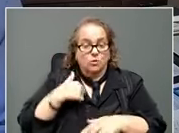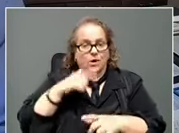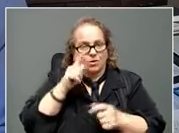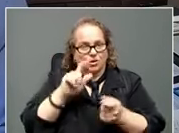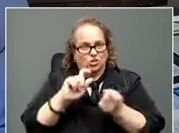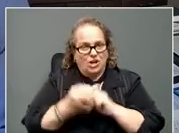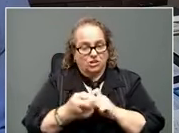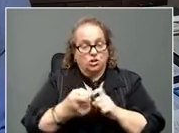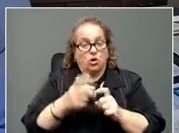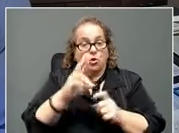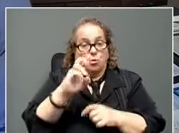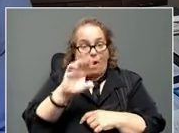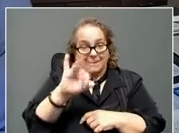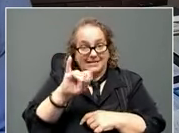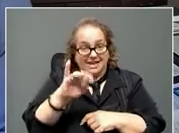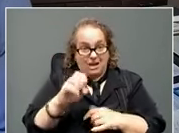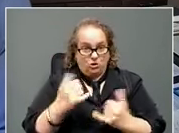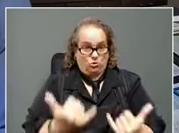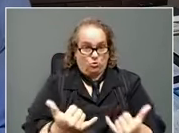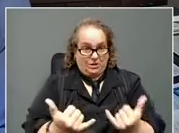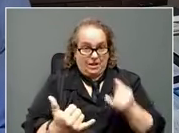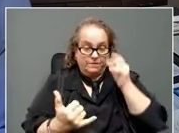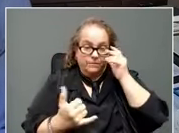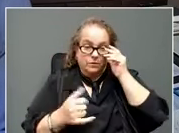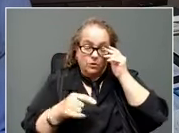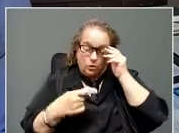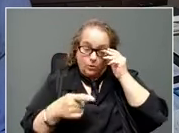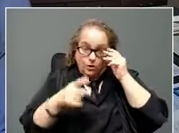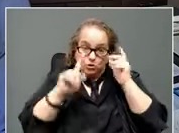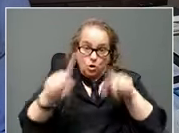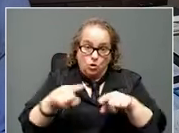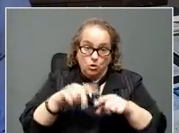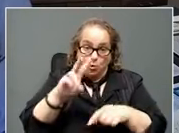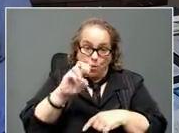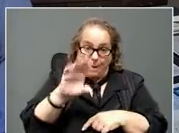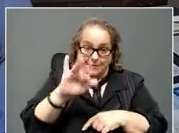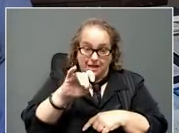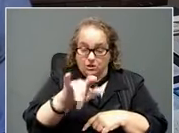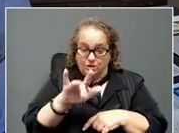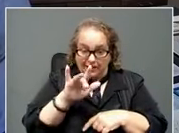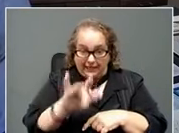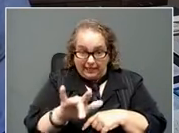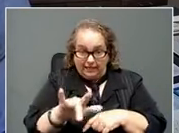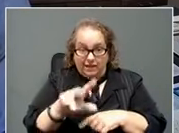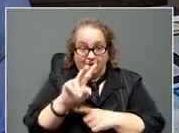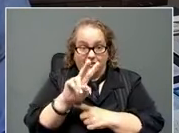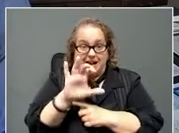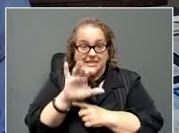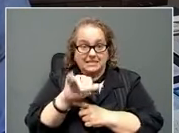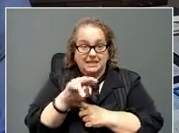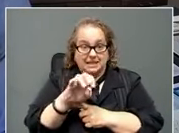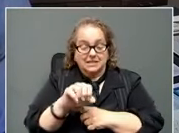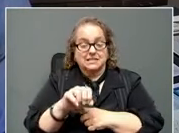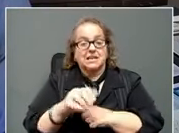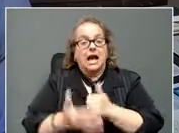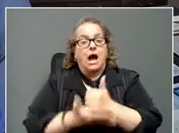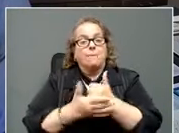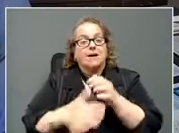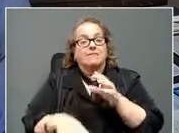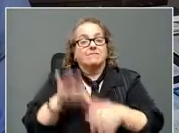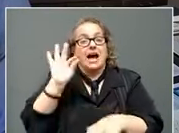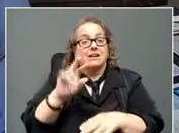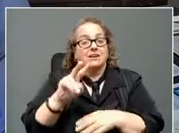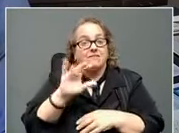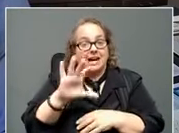today. And when you go to the website and click on vaccines, it'll say how to find a vaccine. You click